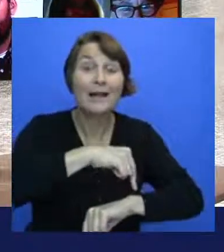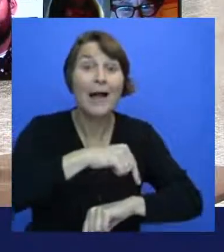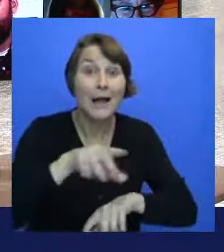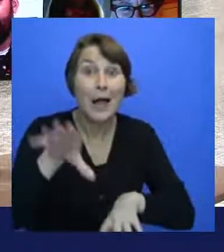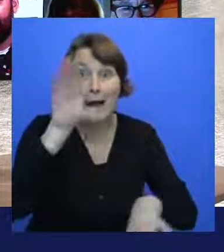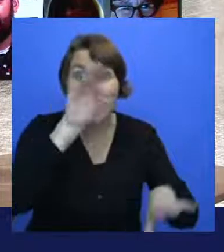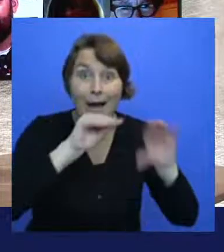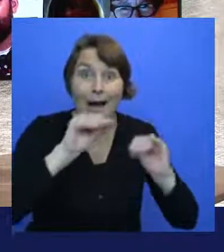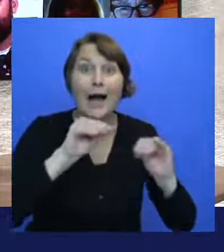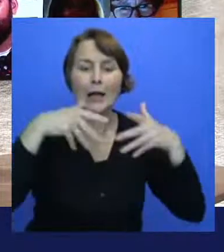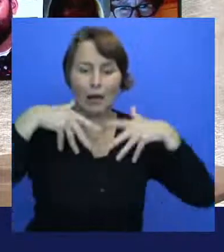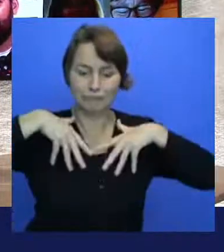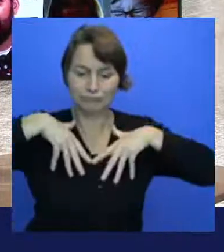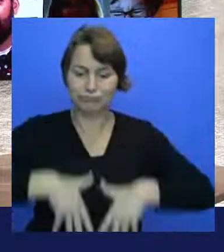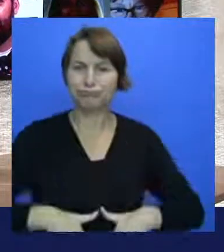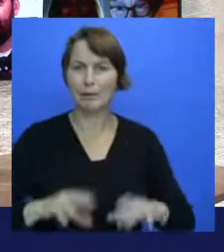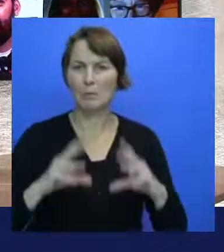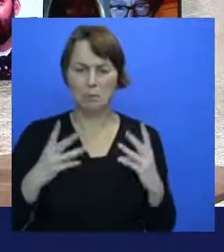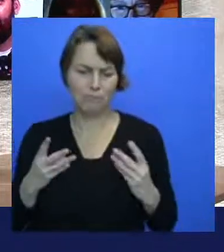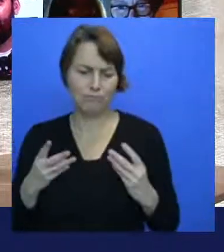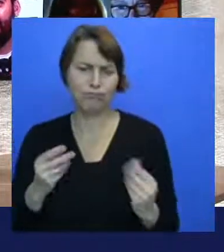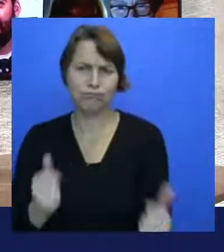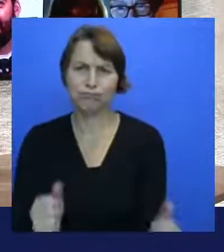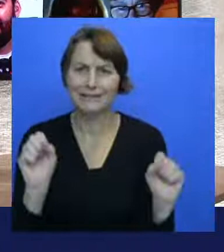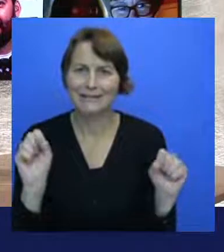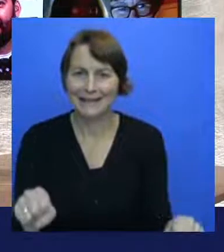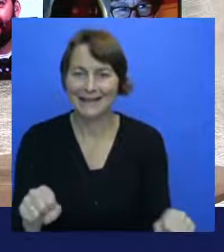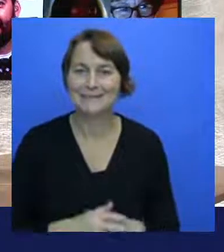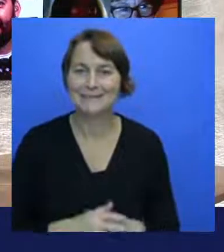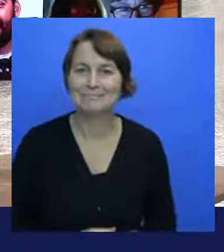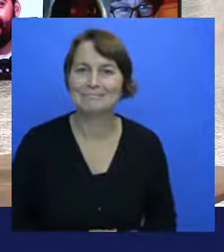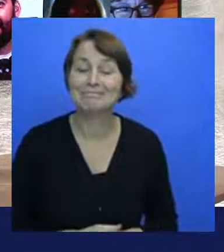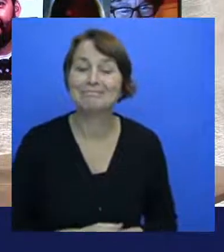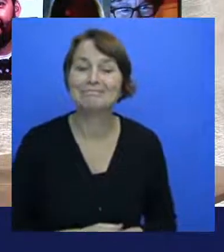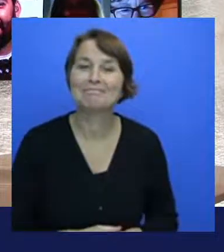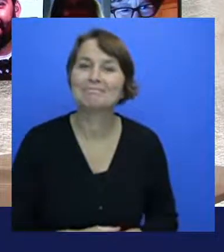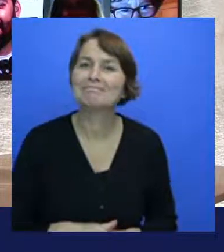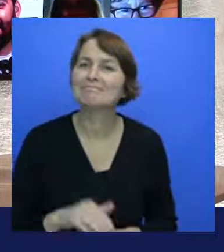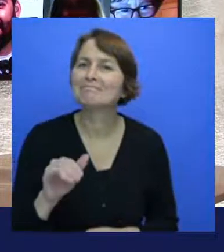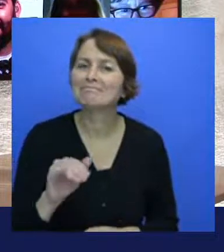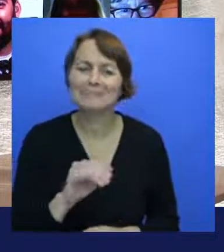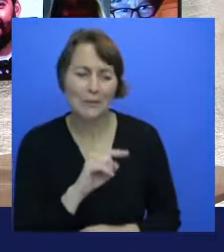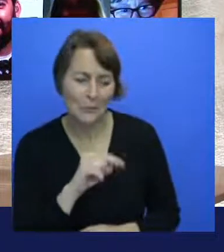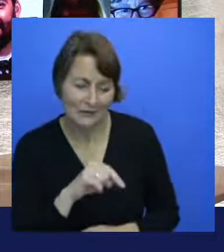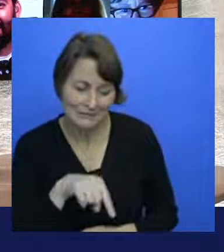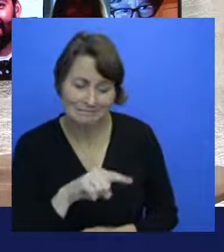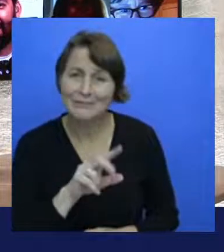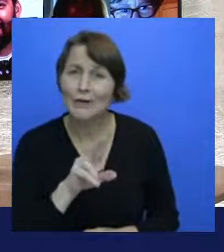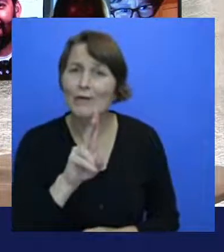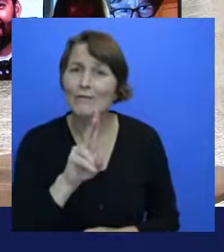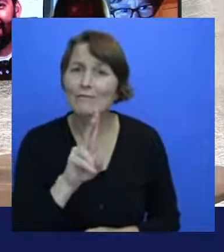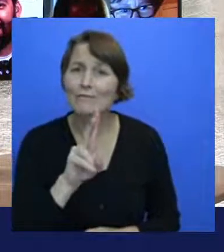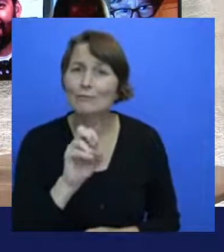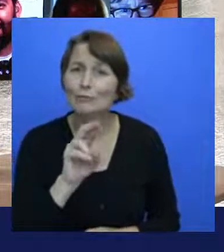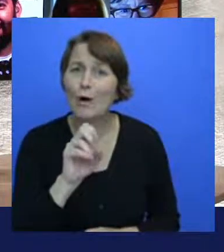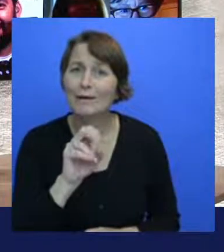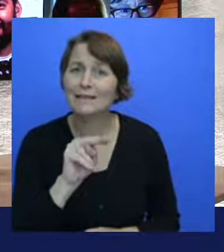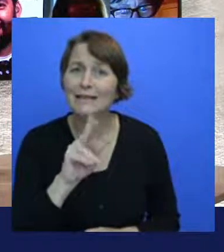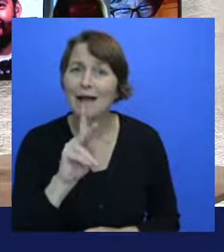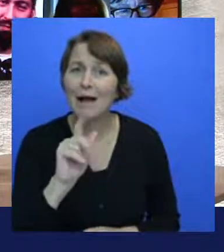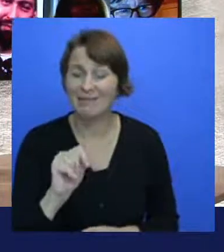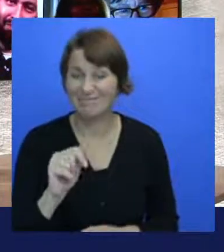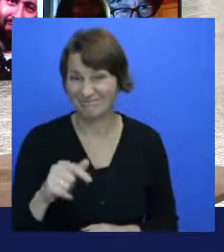Veronica, what do you think? Zero to zero. I think as software engineers, we keep learning all our